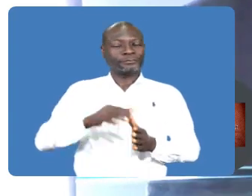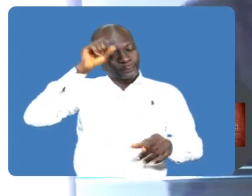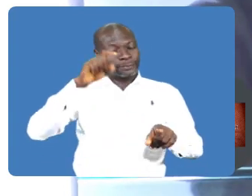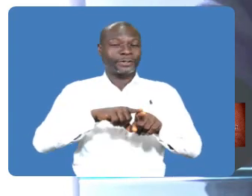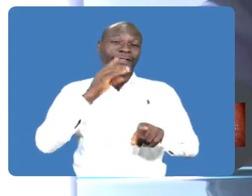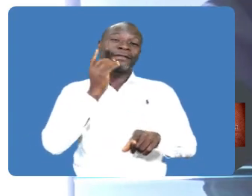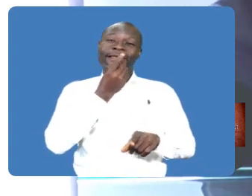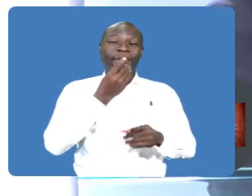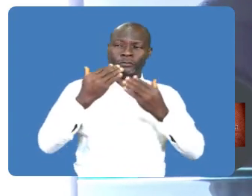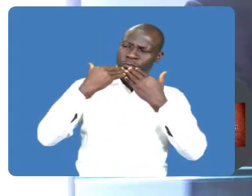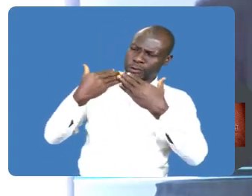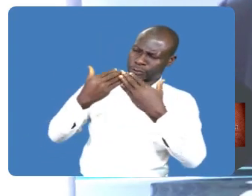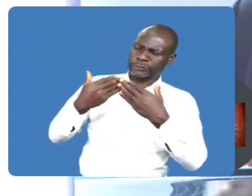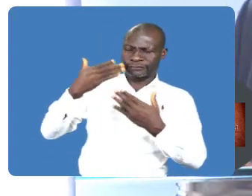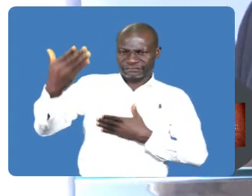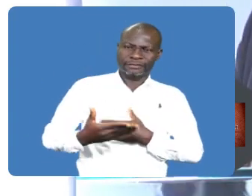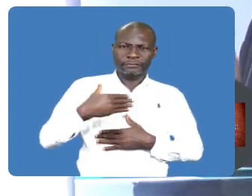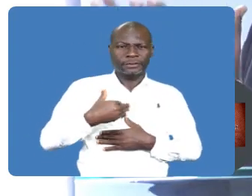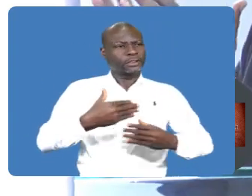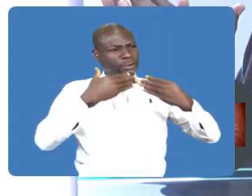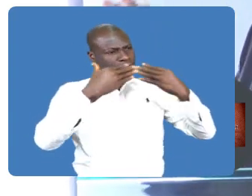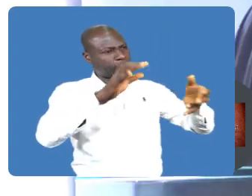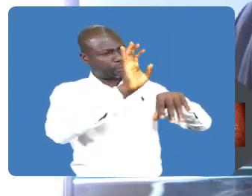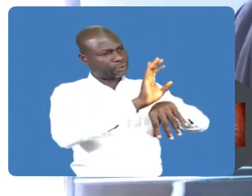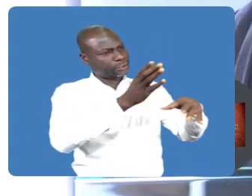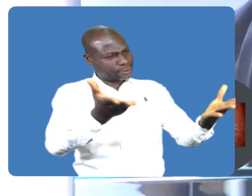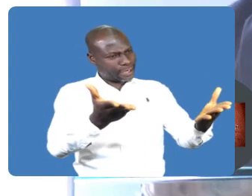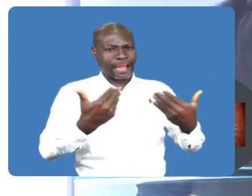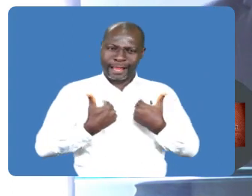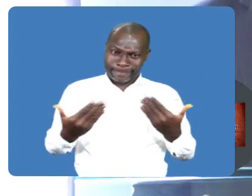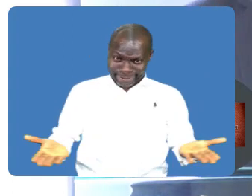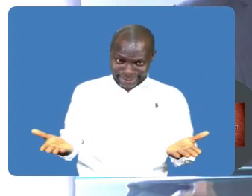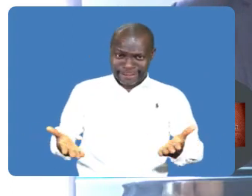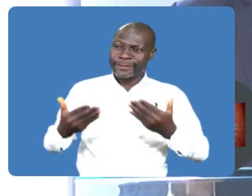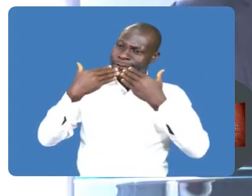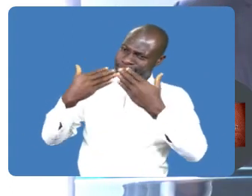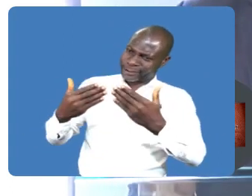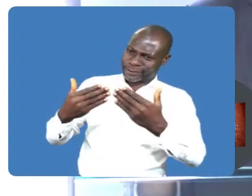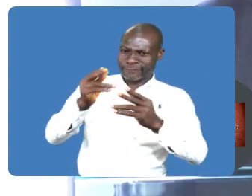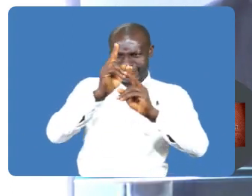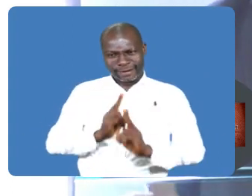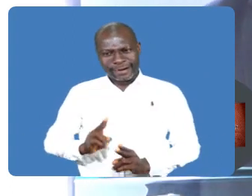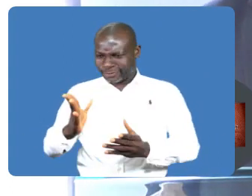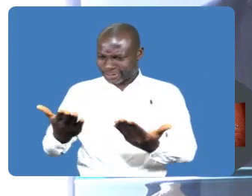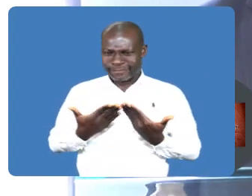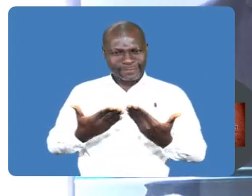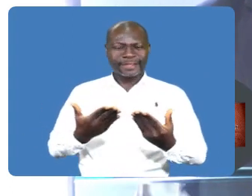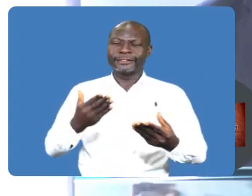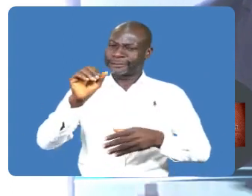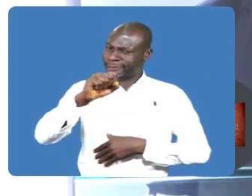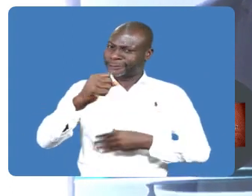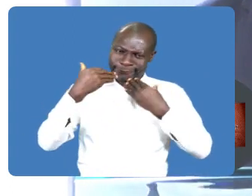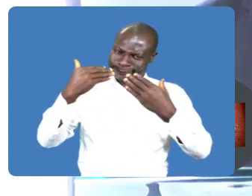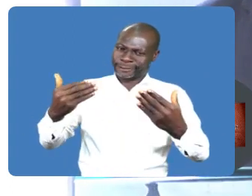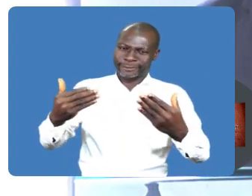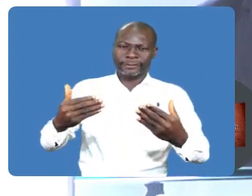So, Brother Dan, thank you for inviting me. Thank you, congregation, for having me here. And thank you for the honor that you